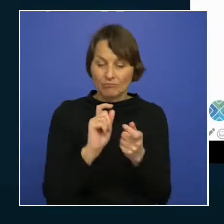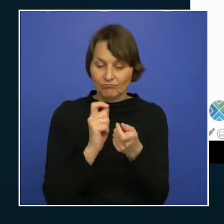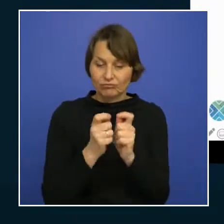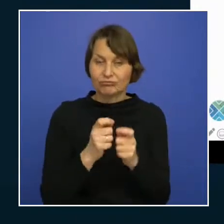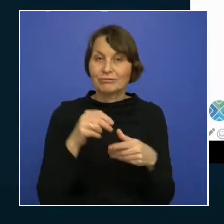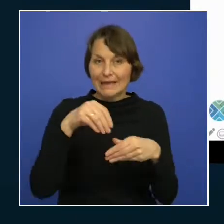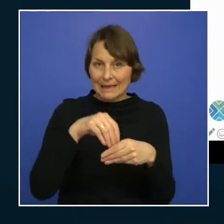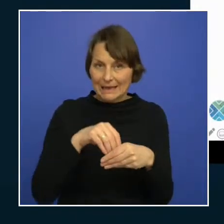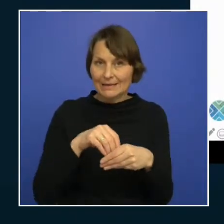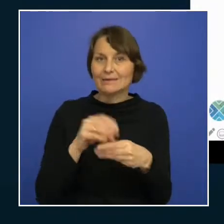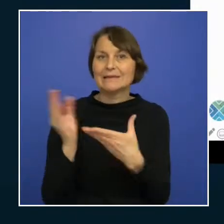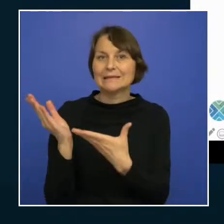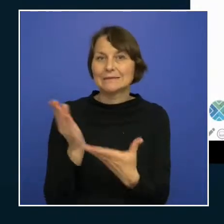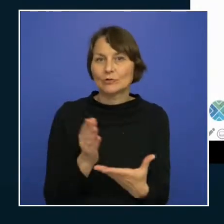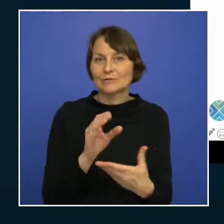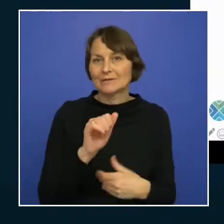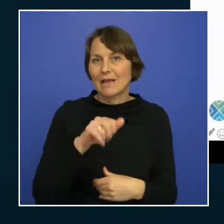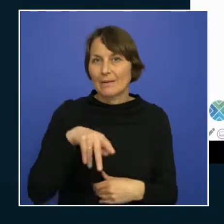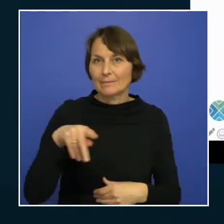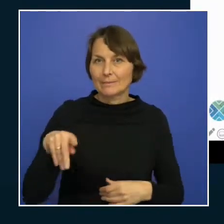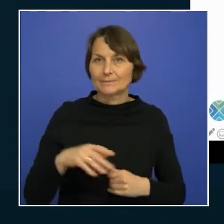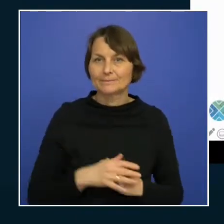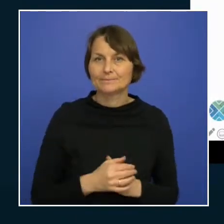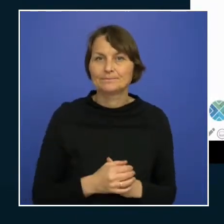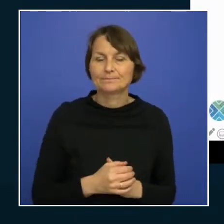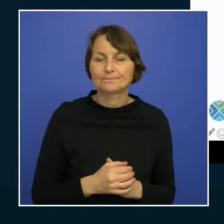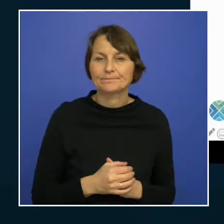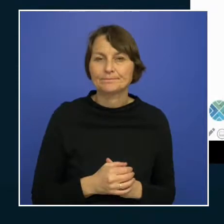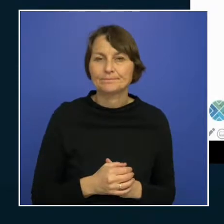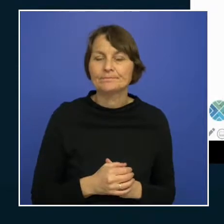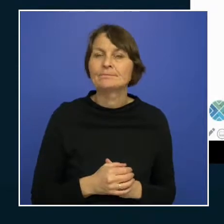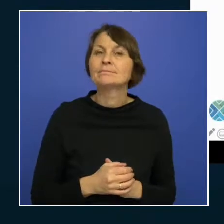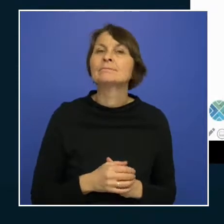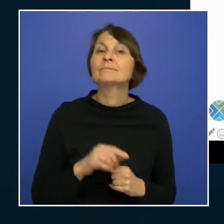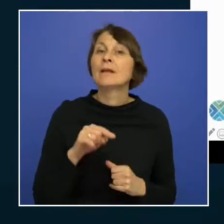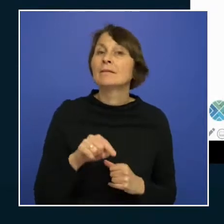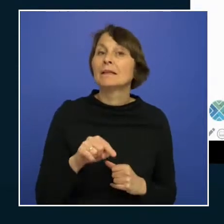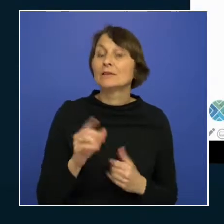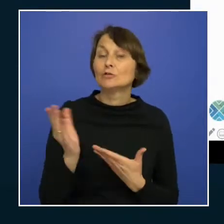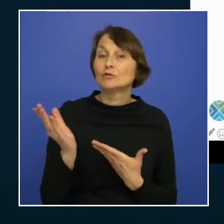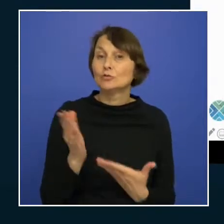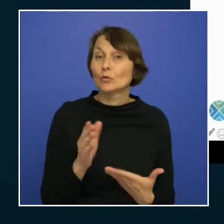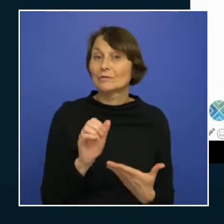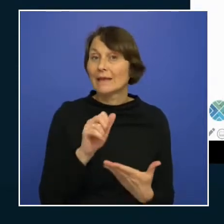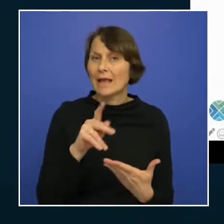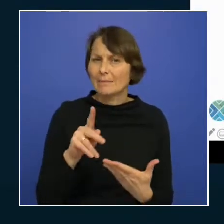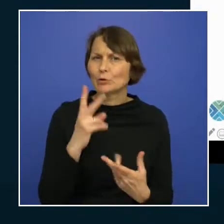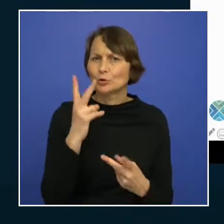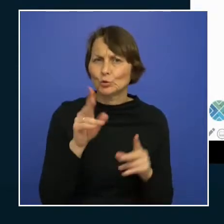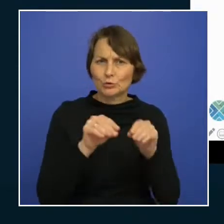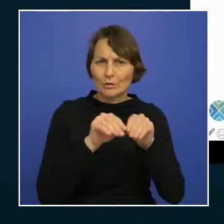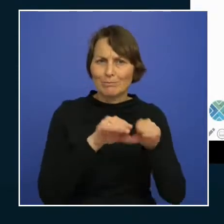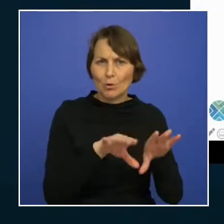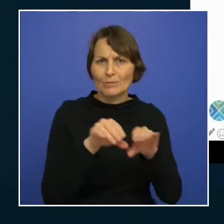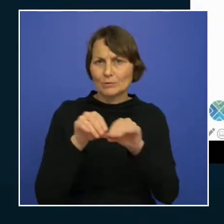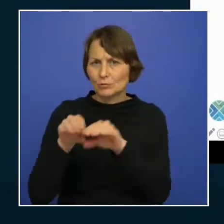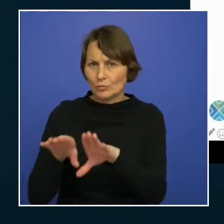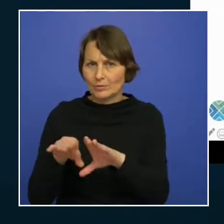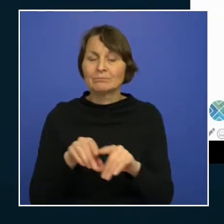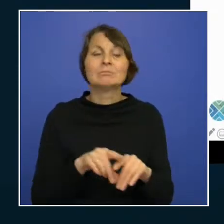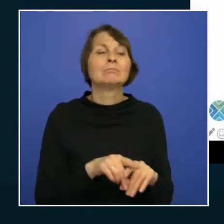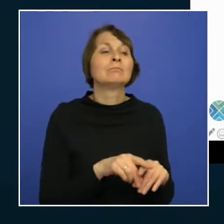app. And the app service app includes 2 deployment slots, a staging and a